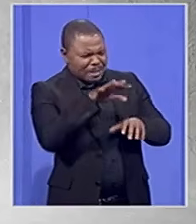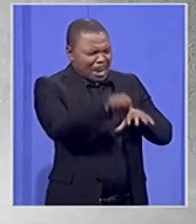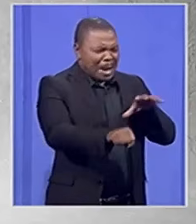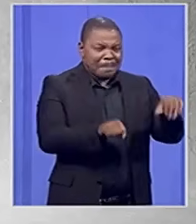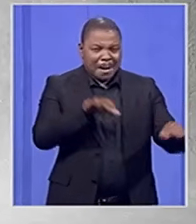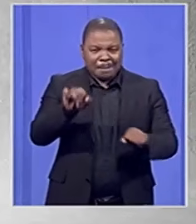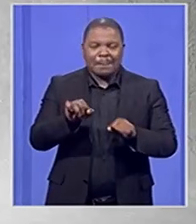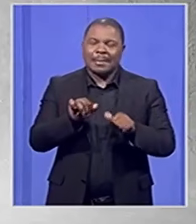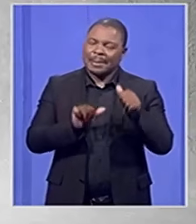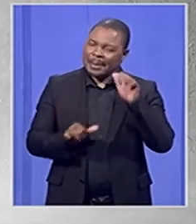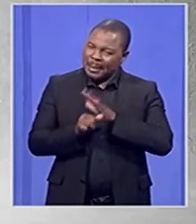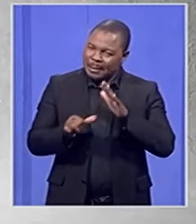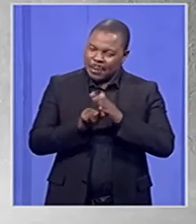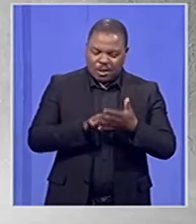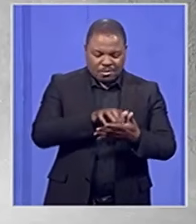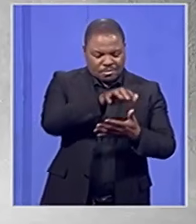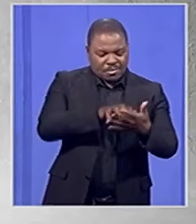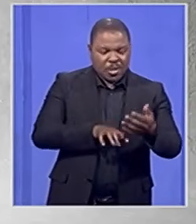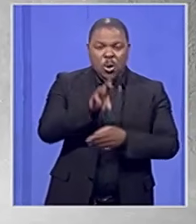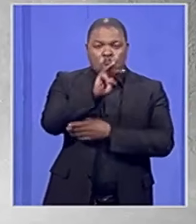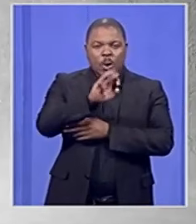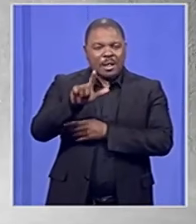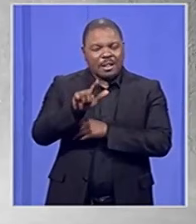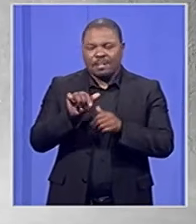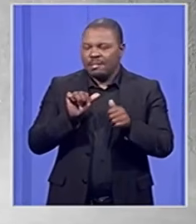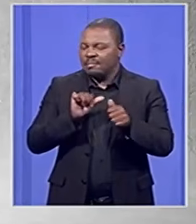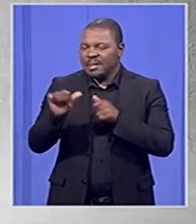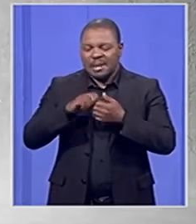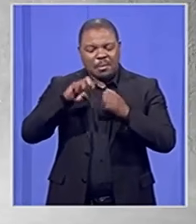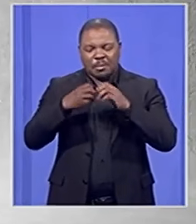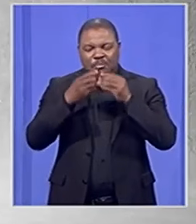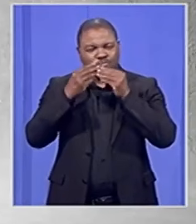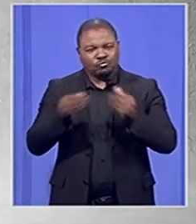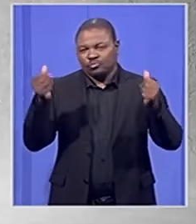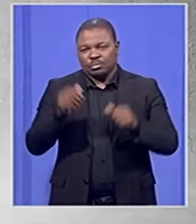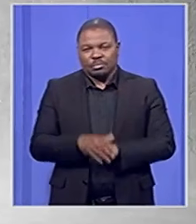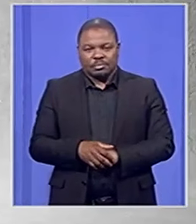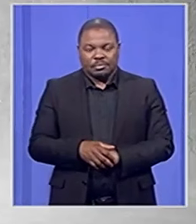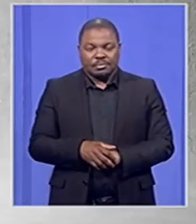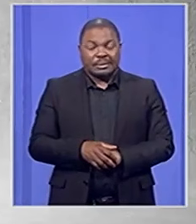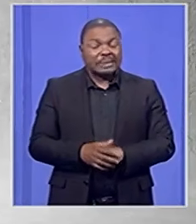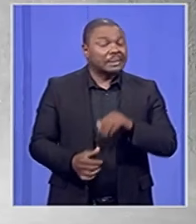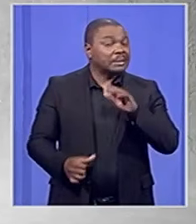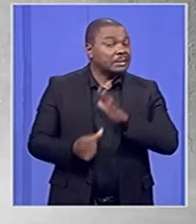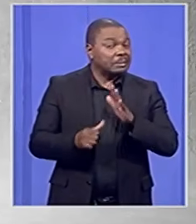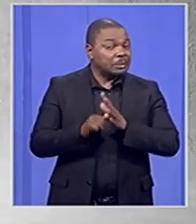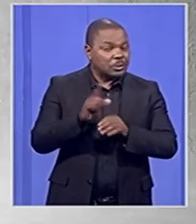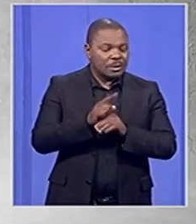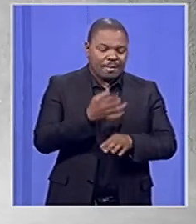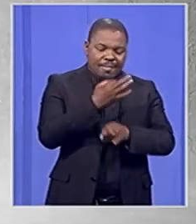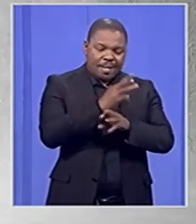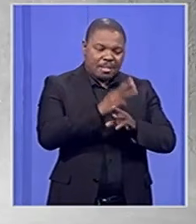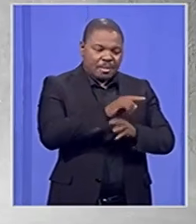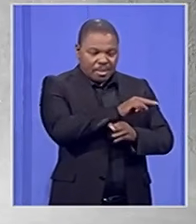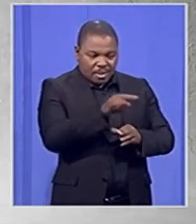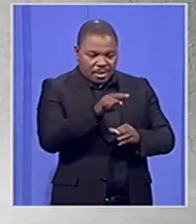kgaotse tshele bophelo bo tonna ka ra equality. Go bohlokwa thata hore batswadi ba etse will ba santsane ba